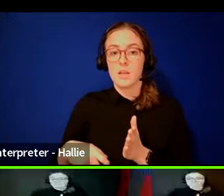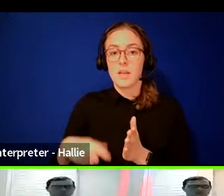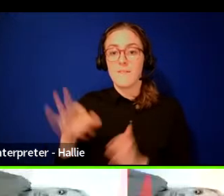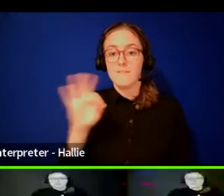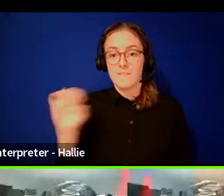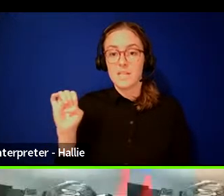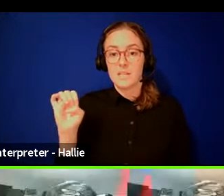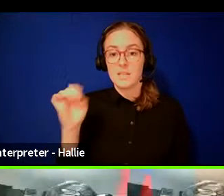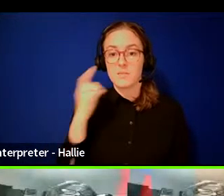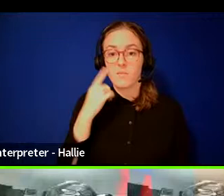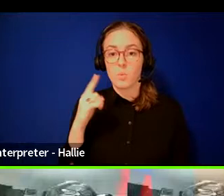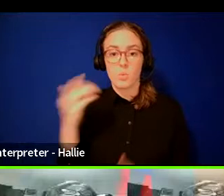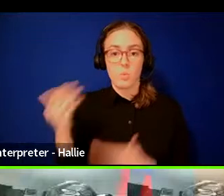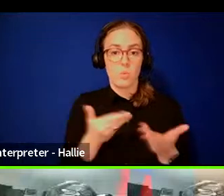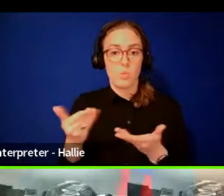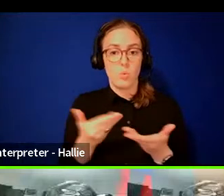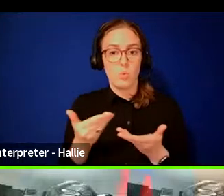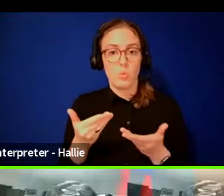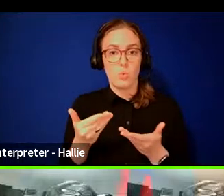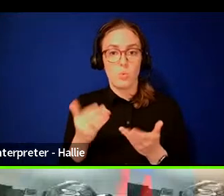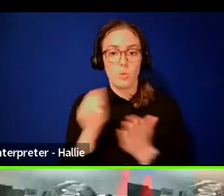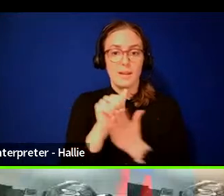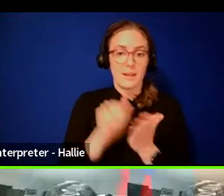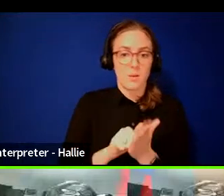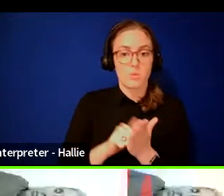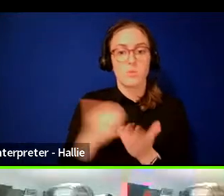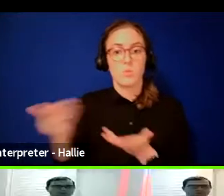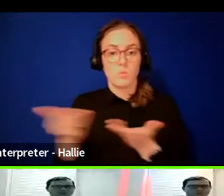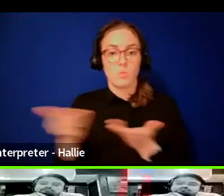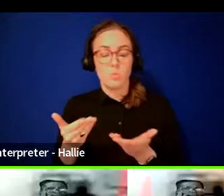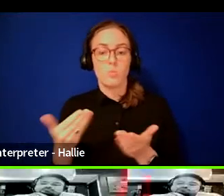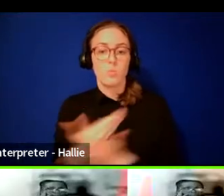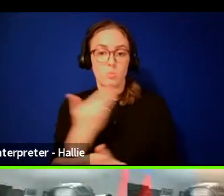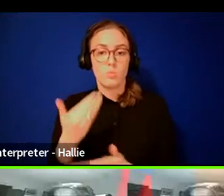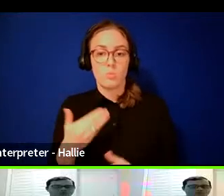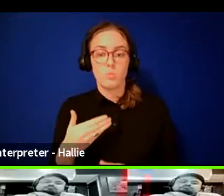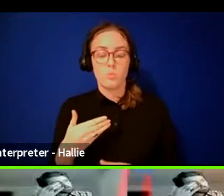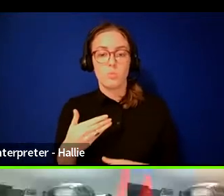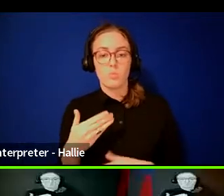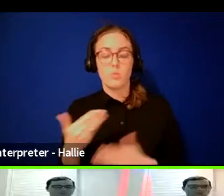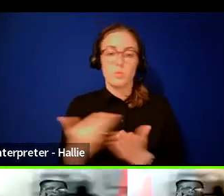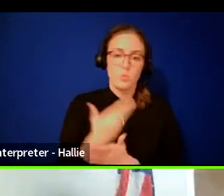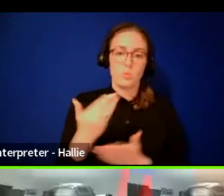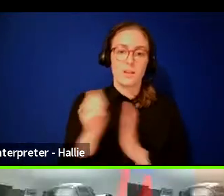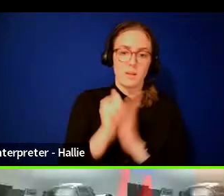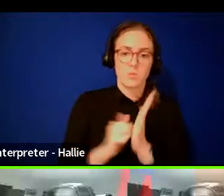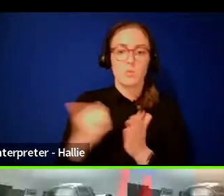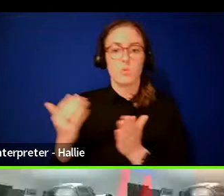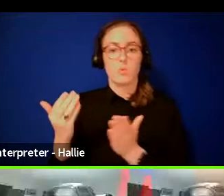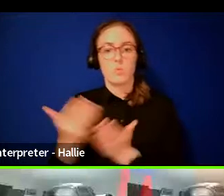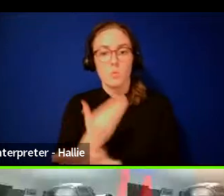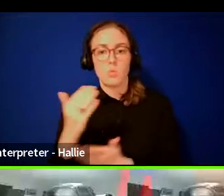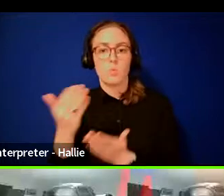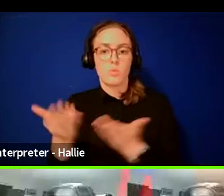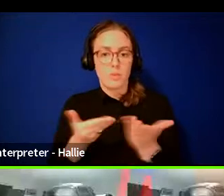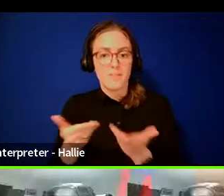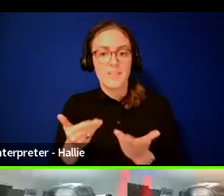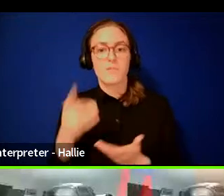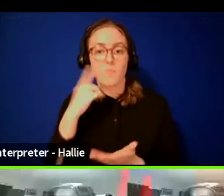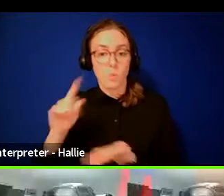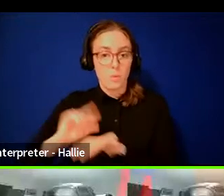fees for new service, to set up new accounts and to put people on payment plans. And during